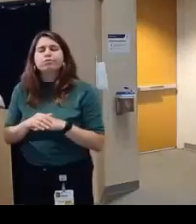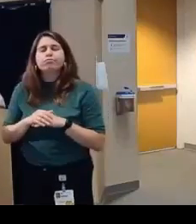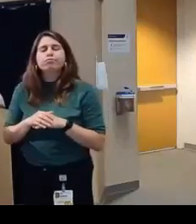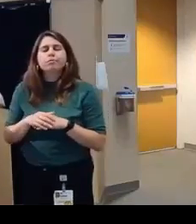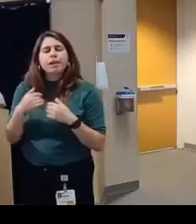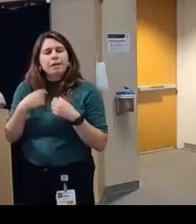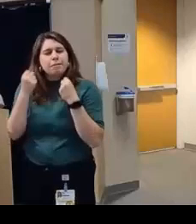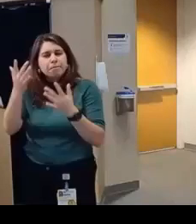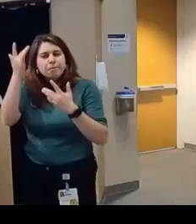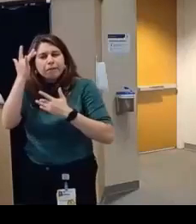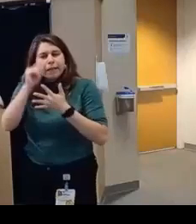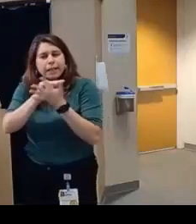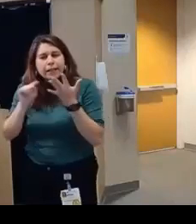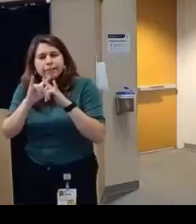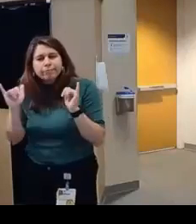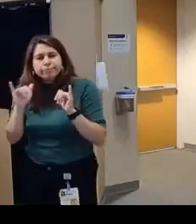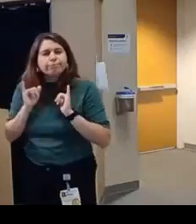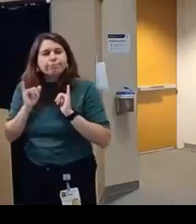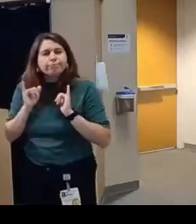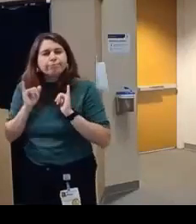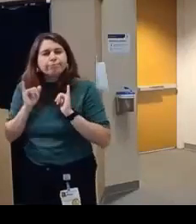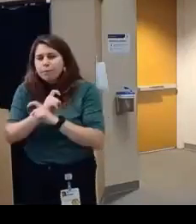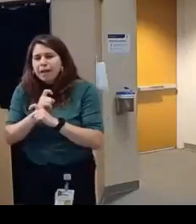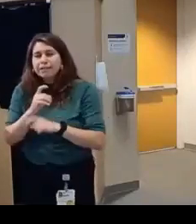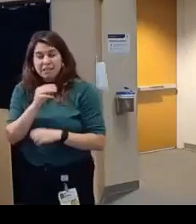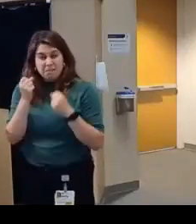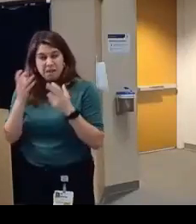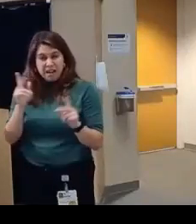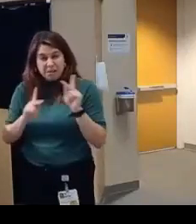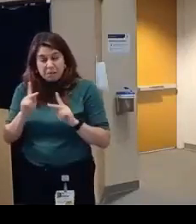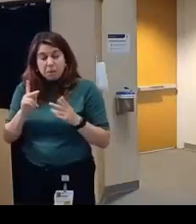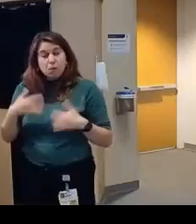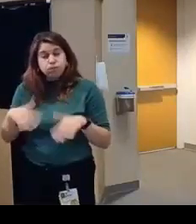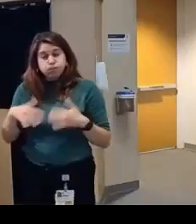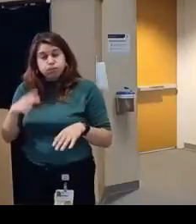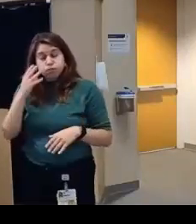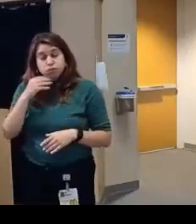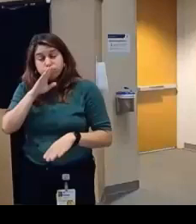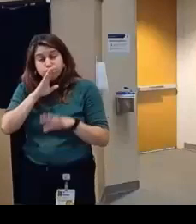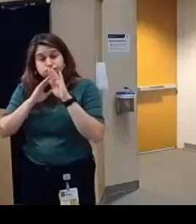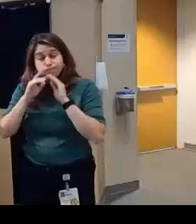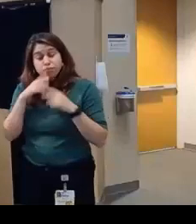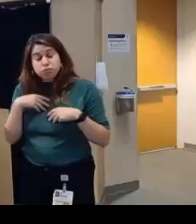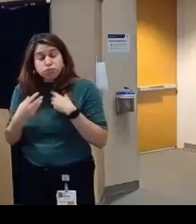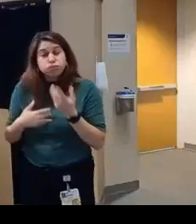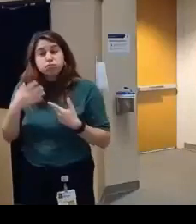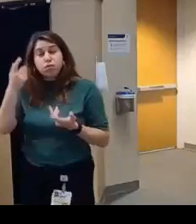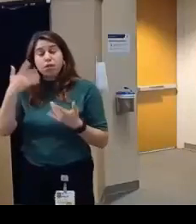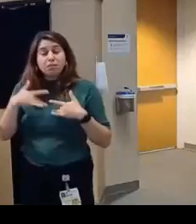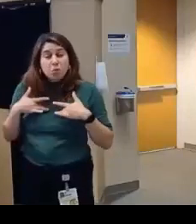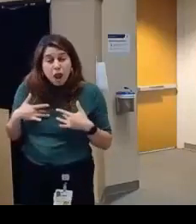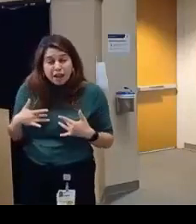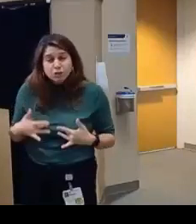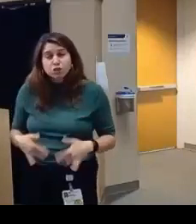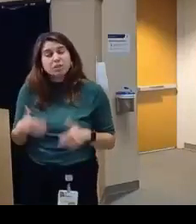of multimorbidity and the mental anguish that a lot of folks were facing when they would come into their primary care office. Depression